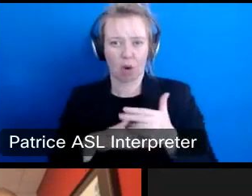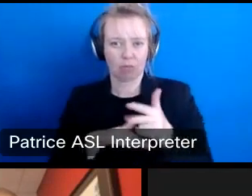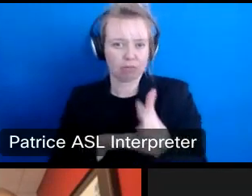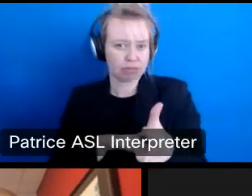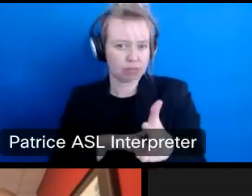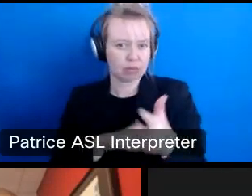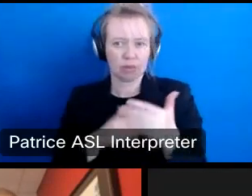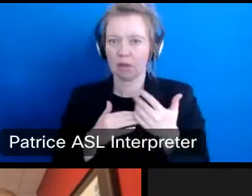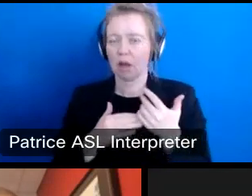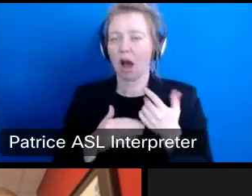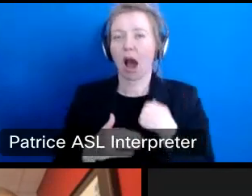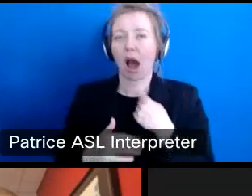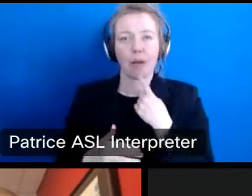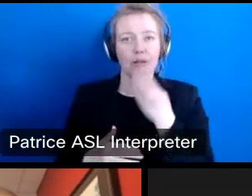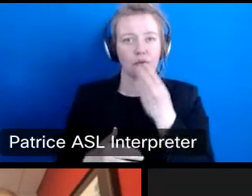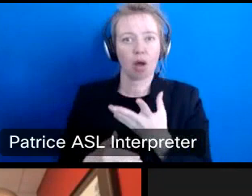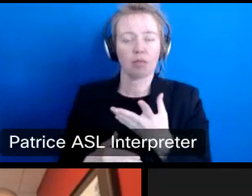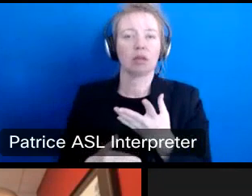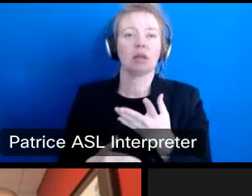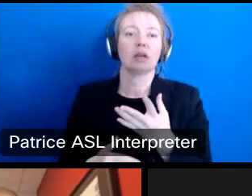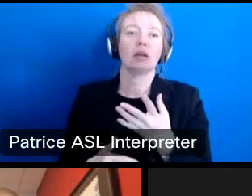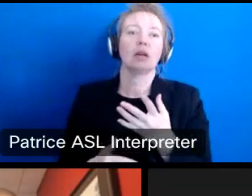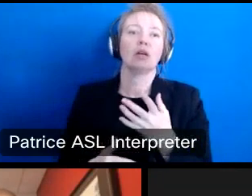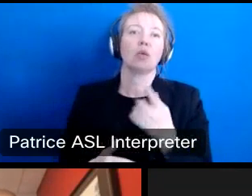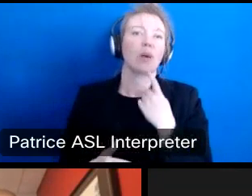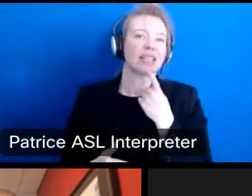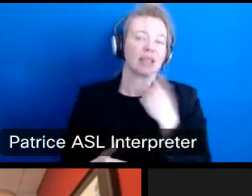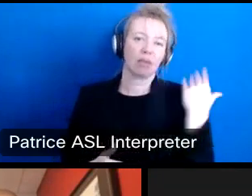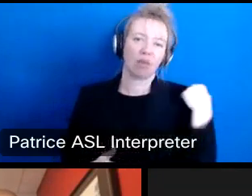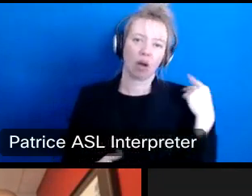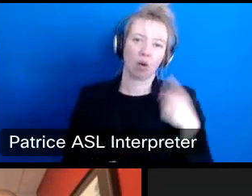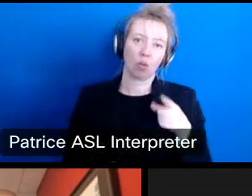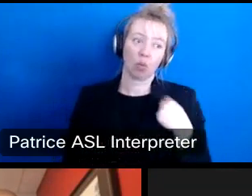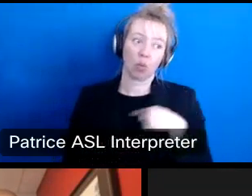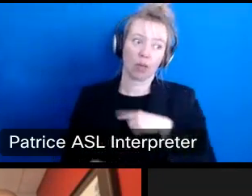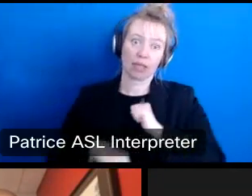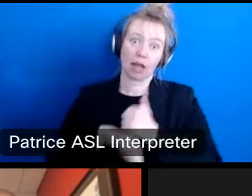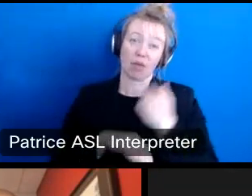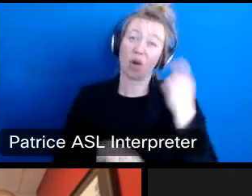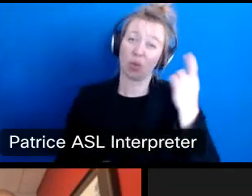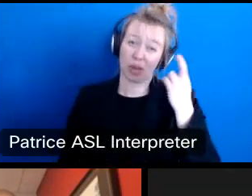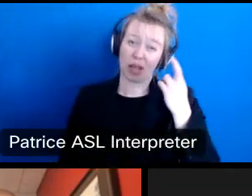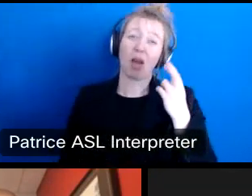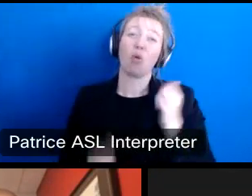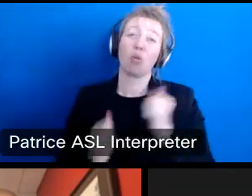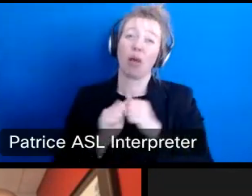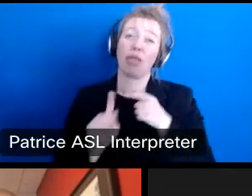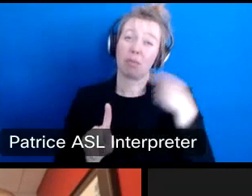it's similar to going back to Commissioner Hoyt, is that we put those up for a reason and for a purpose,